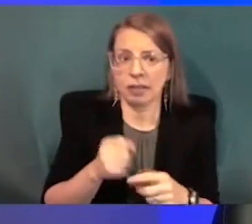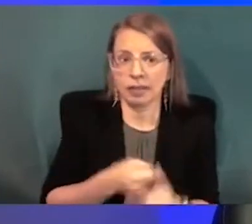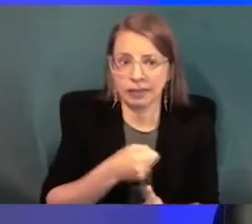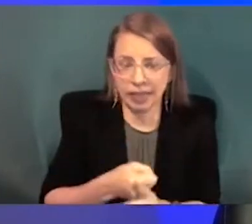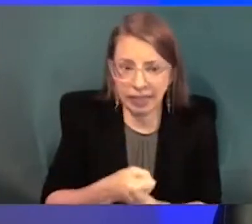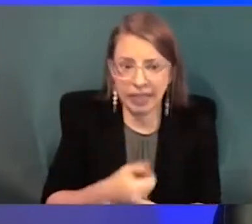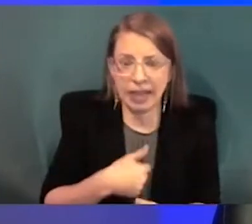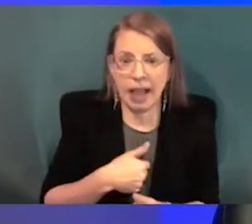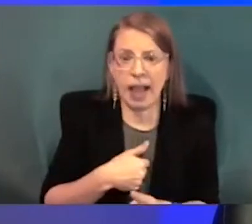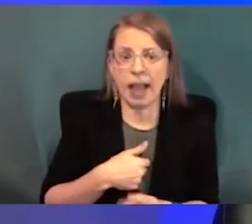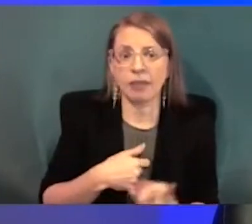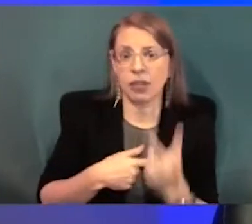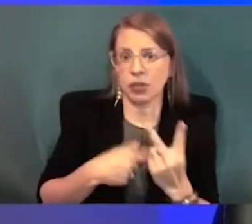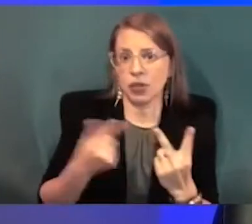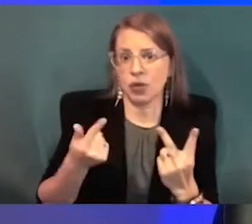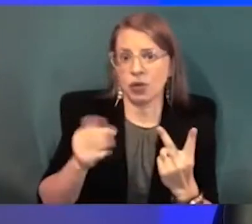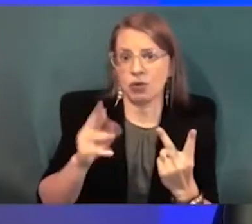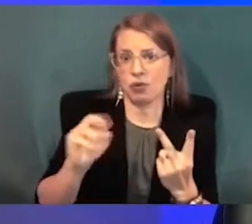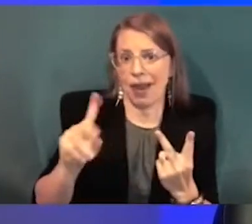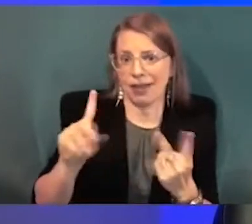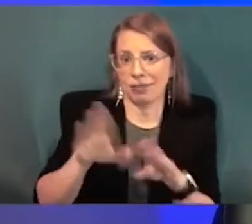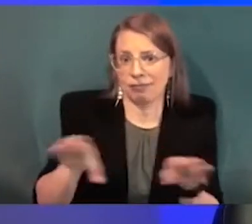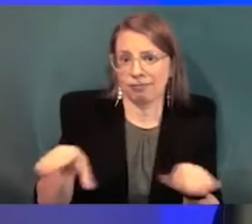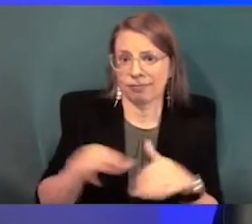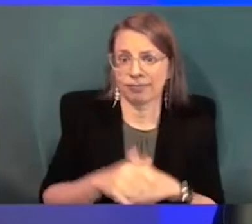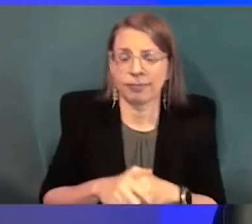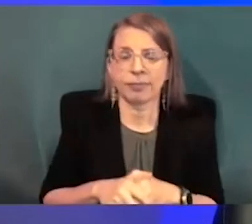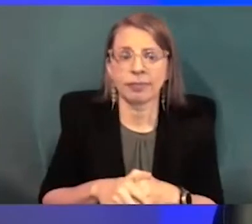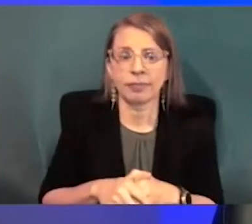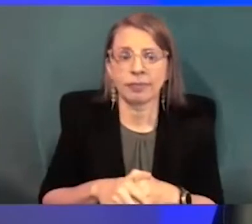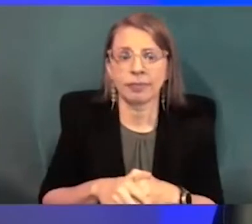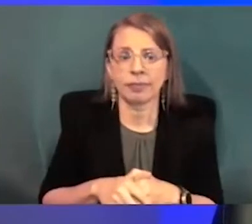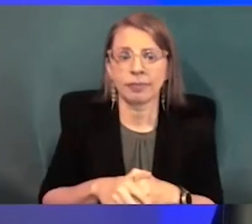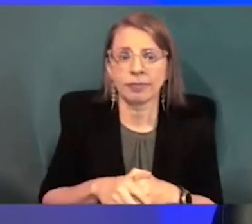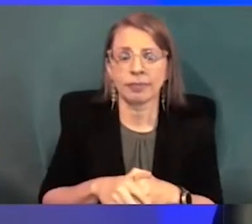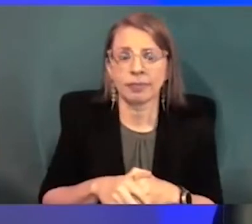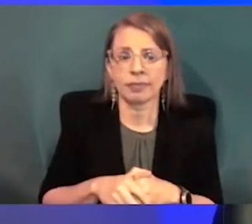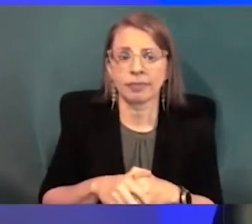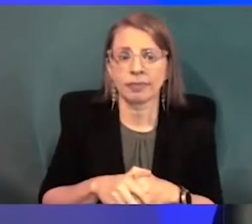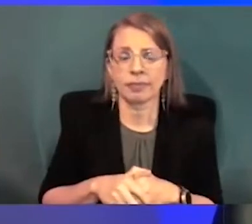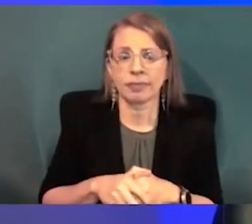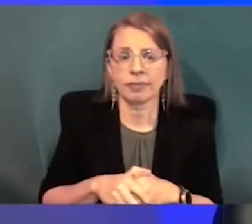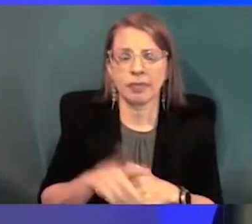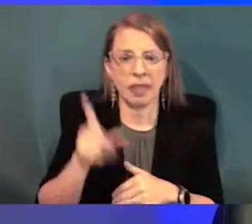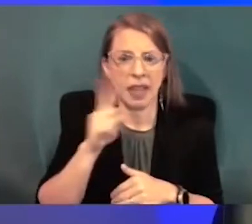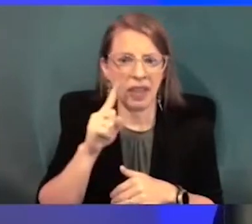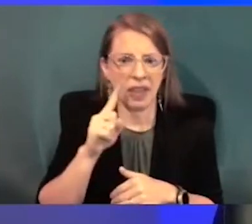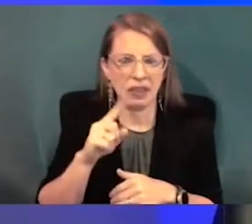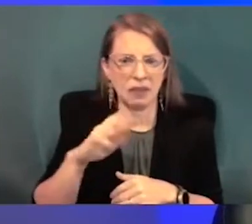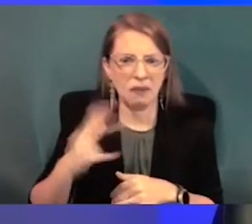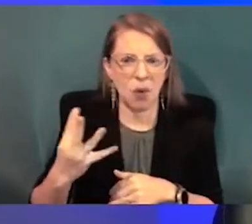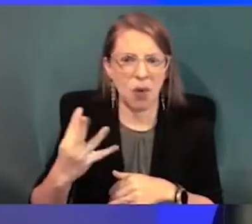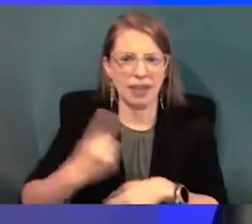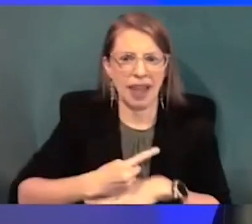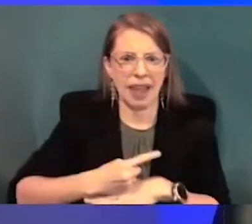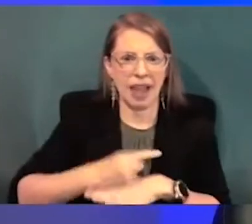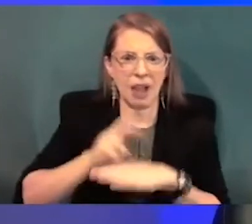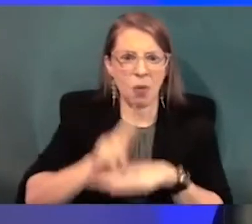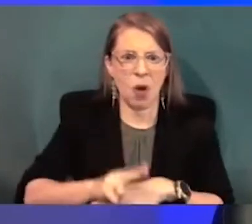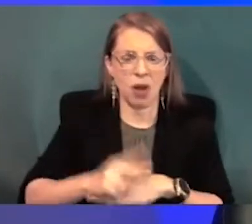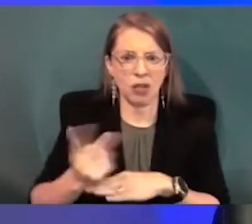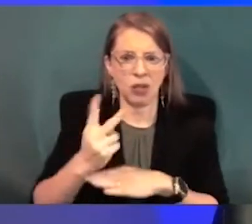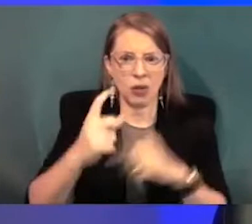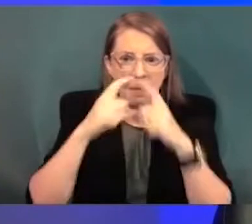2 grandkids, and my I think it was day 4, I had double masked to give my husband a